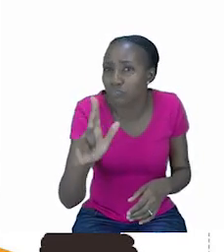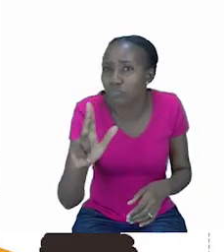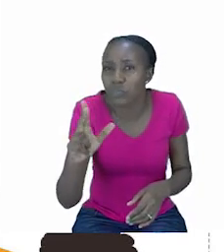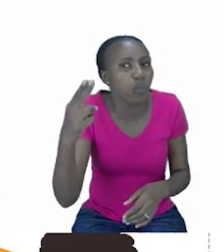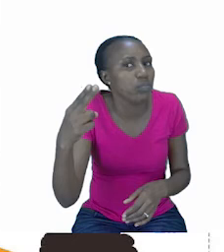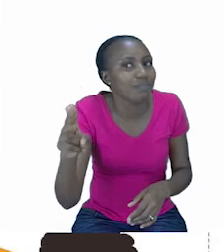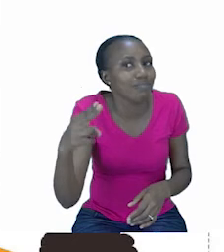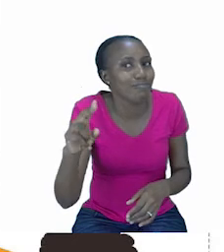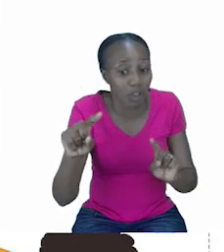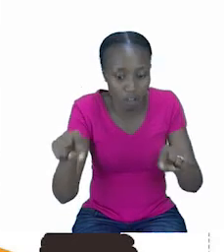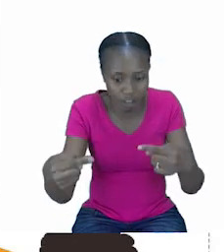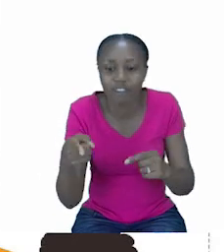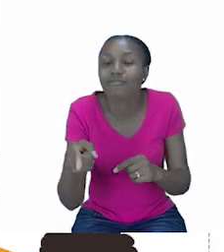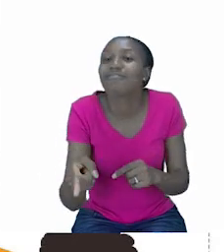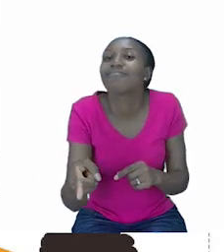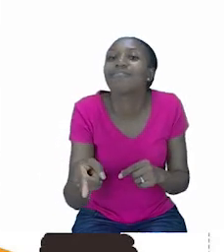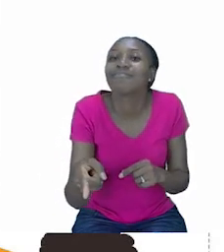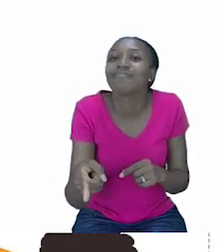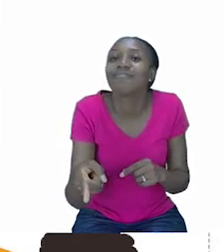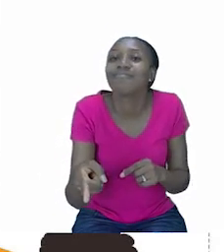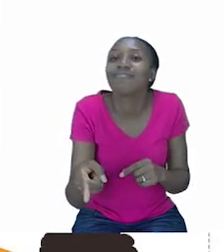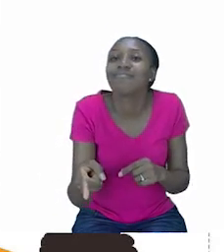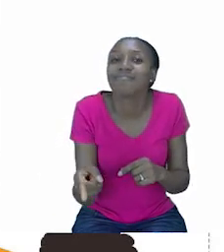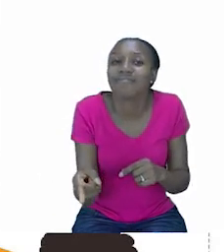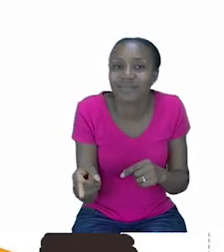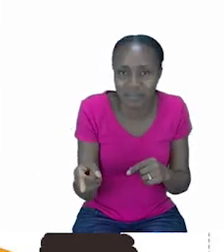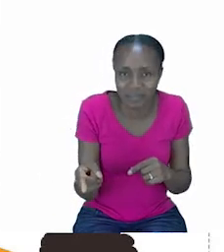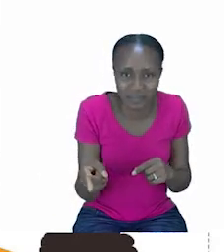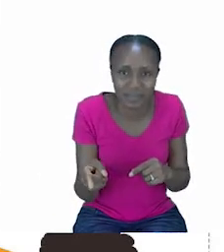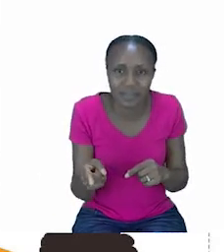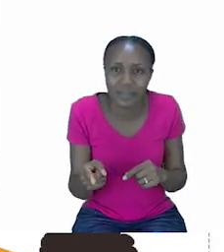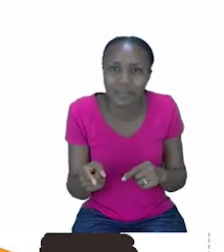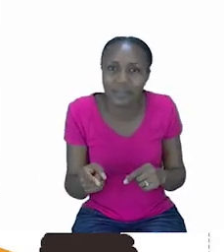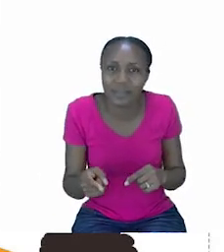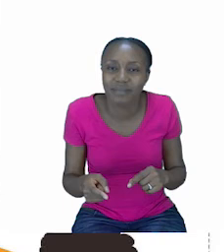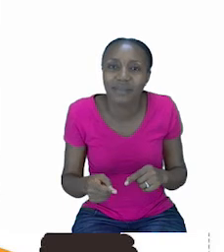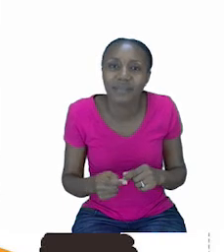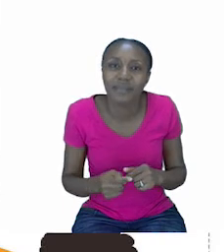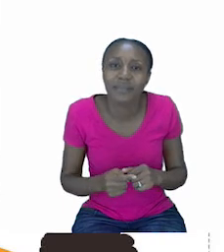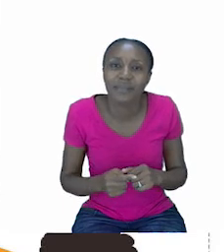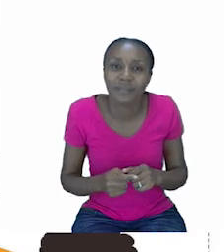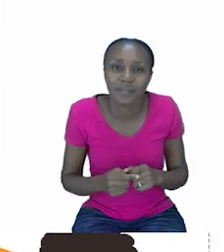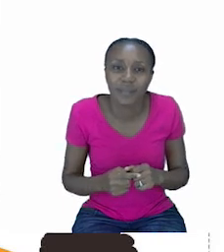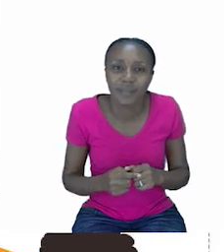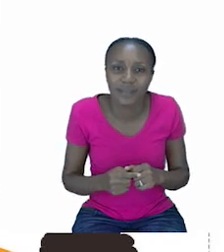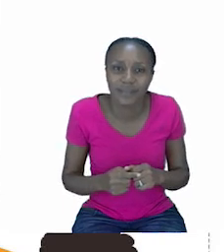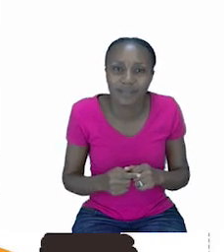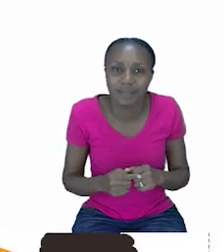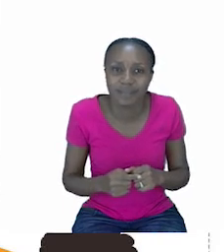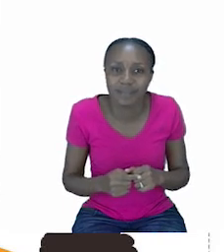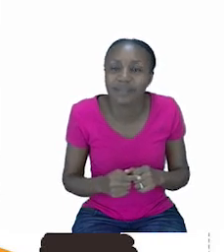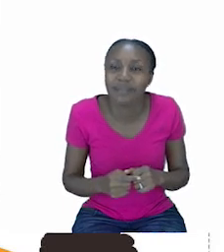animals are said to be it, not humans, that when we use he or she